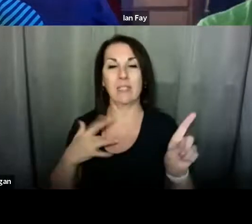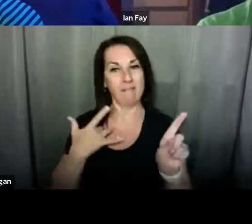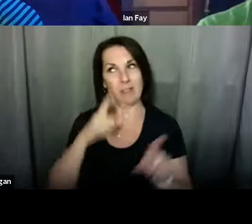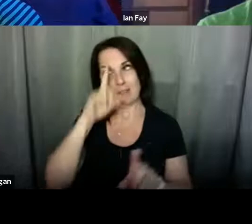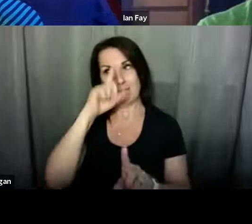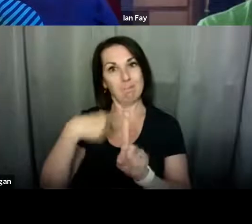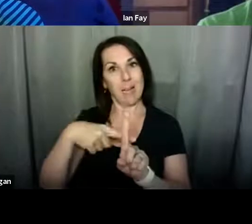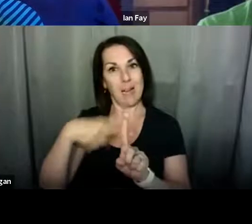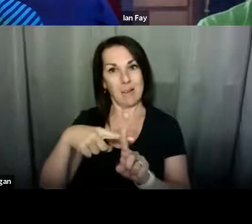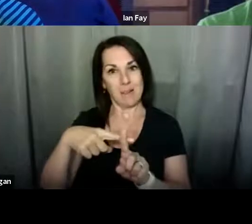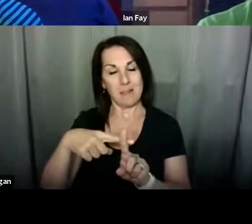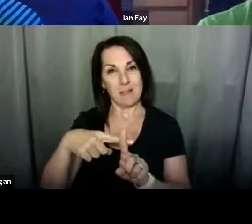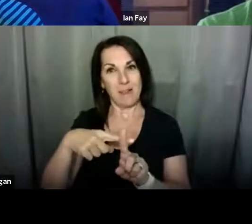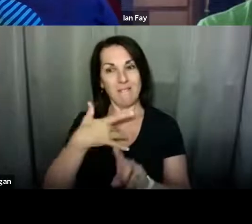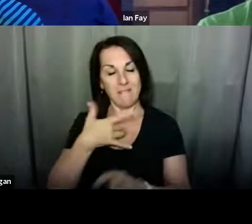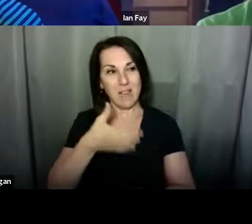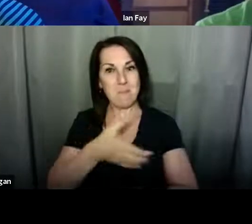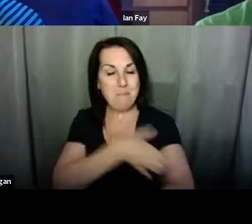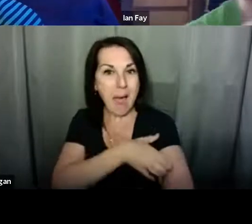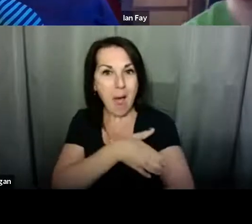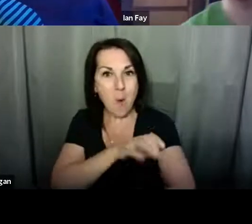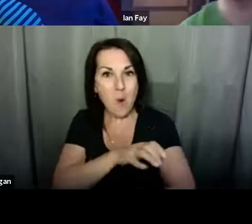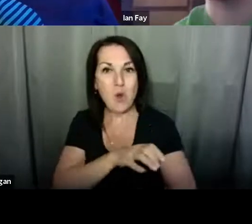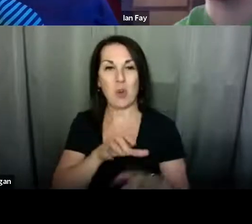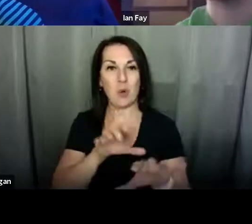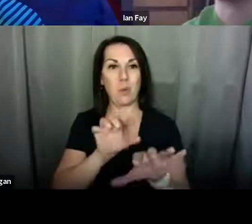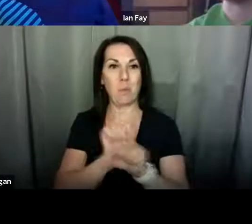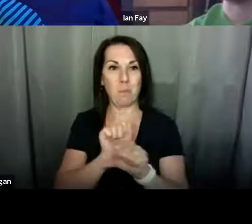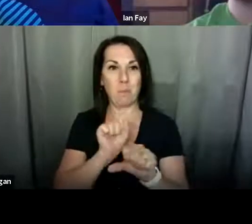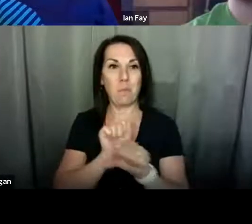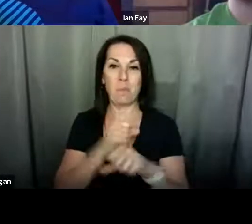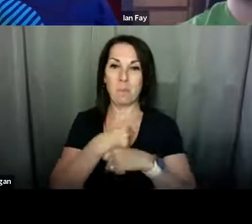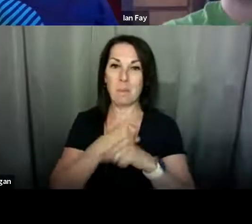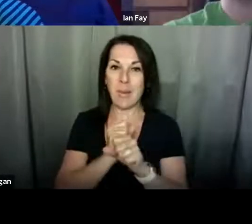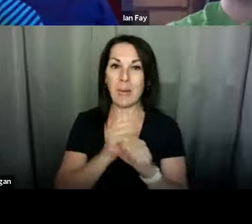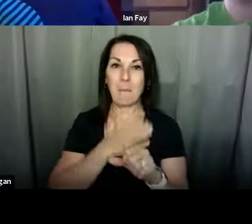optimistic and empowered by making the art. Thank you.